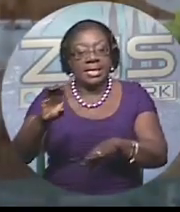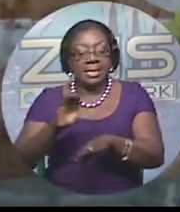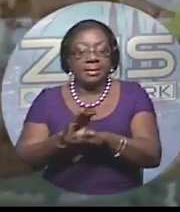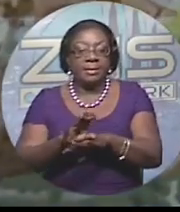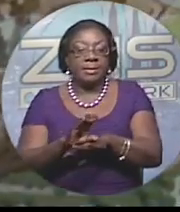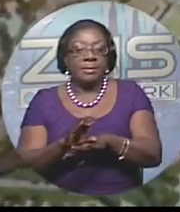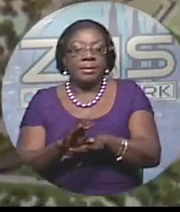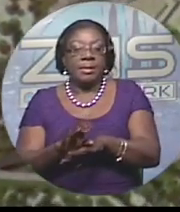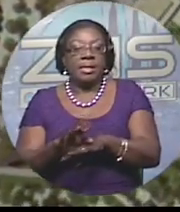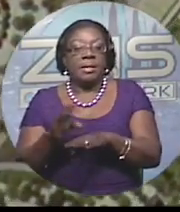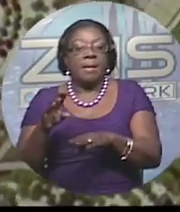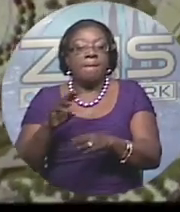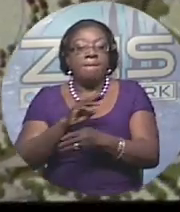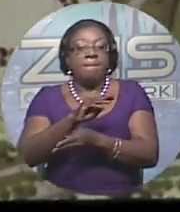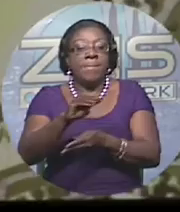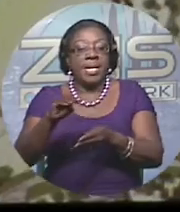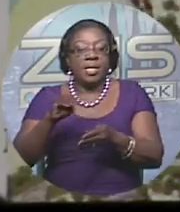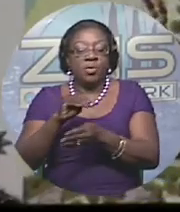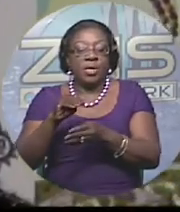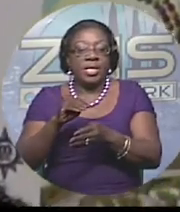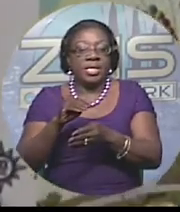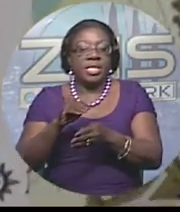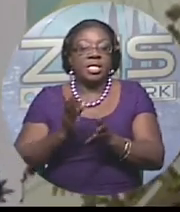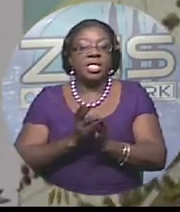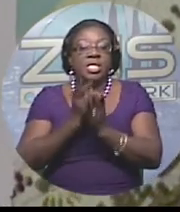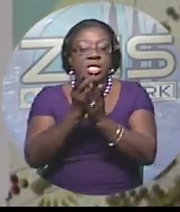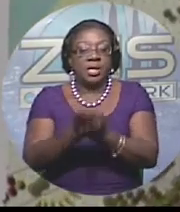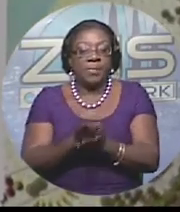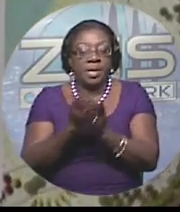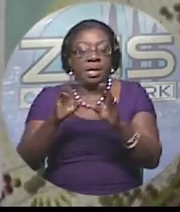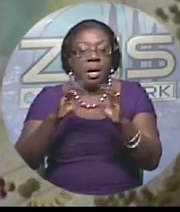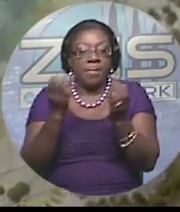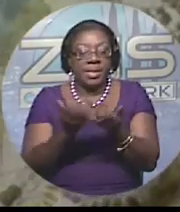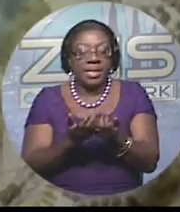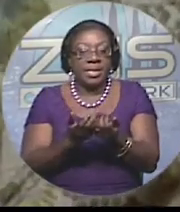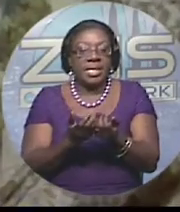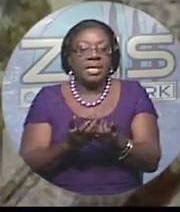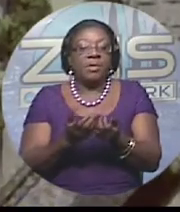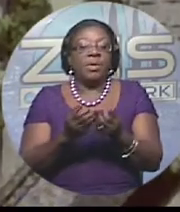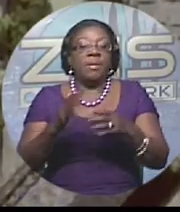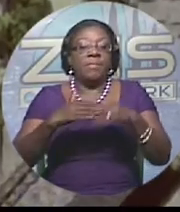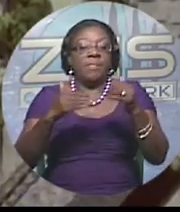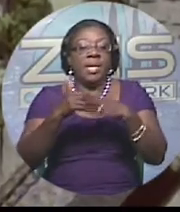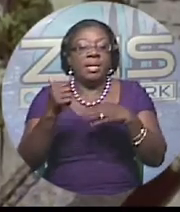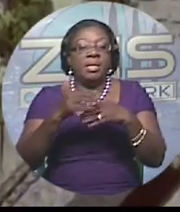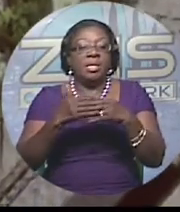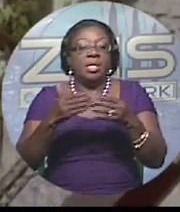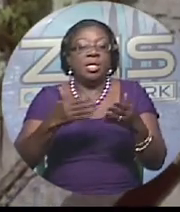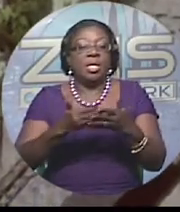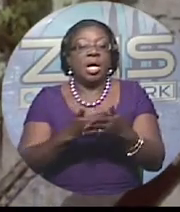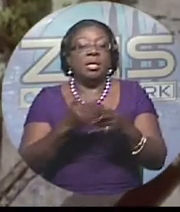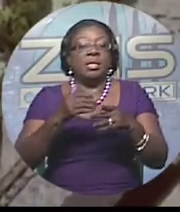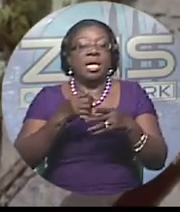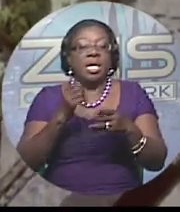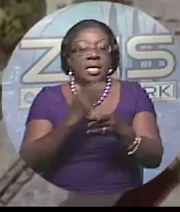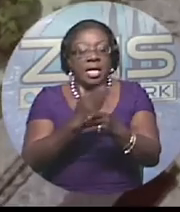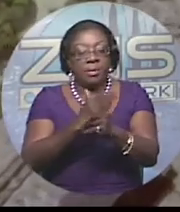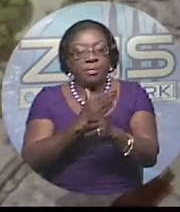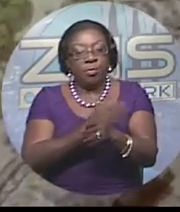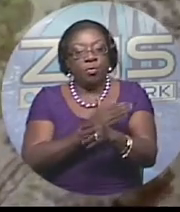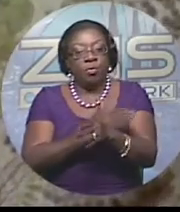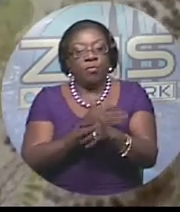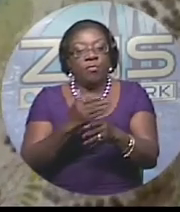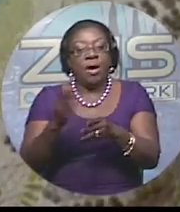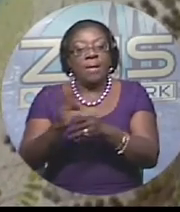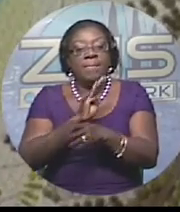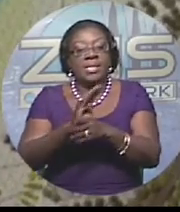industry. Mediterranean Shipping Company is spearheading the project, which is expected to revolutionize the cruise industry and will be in